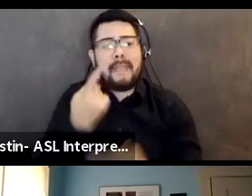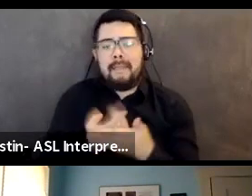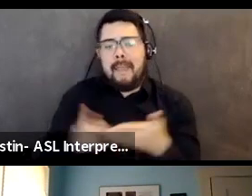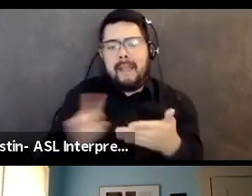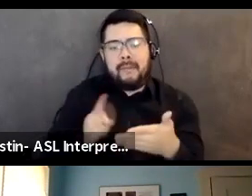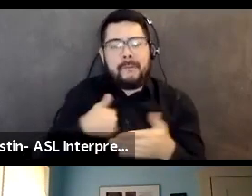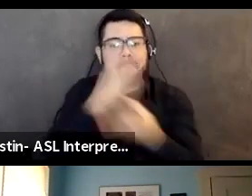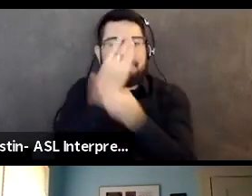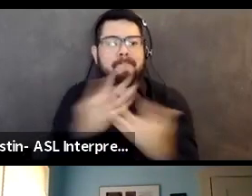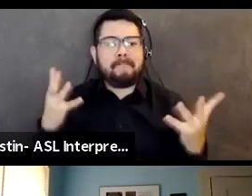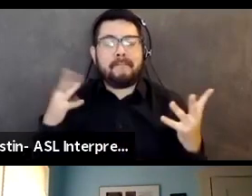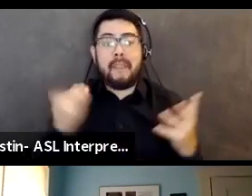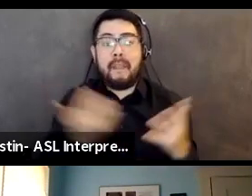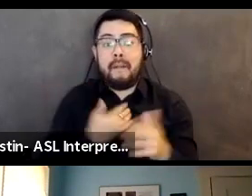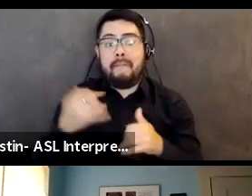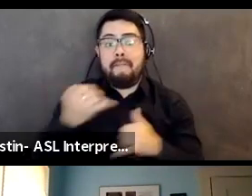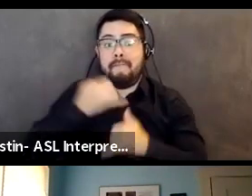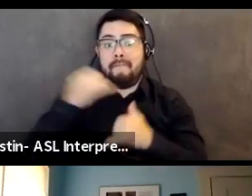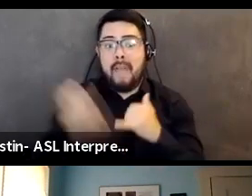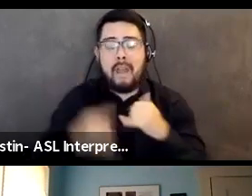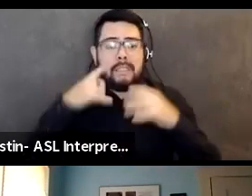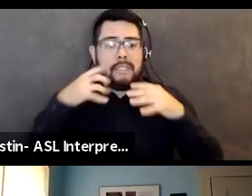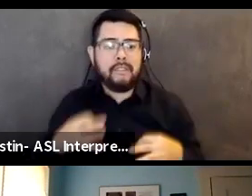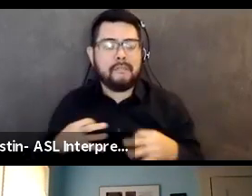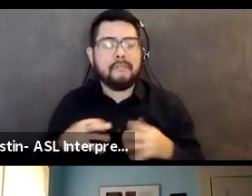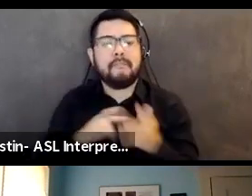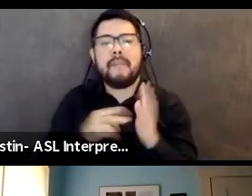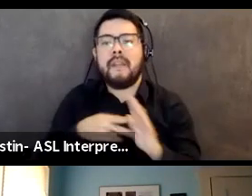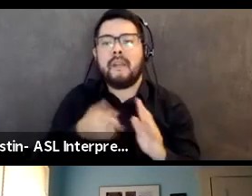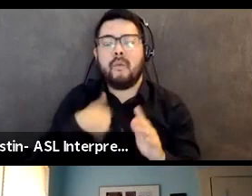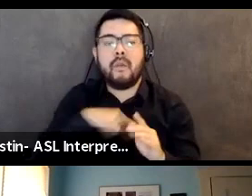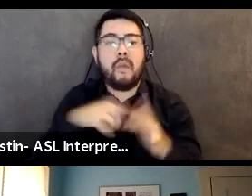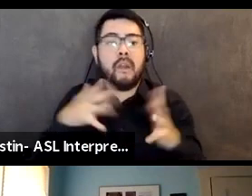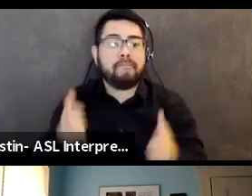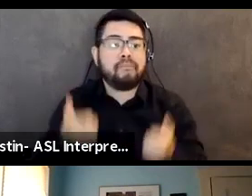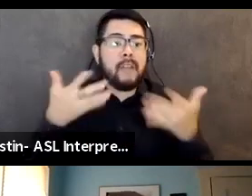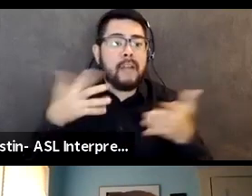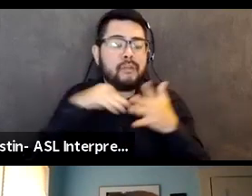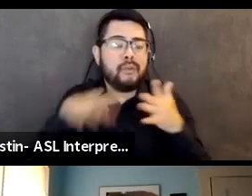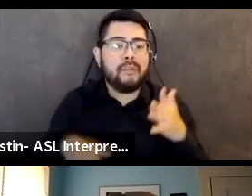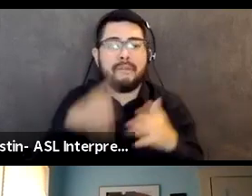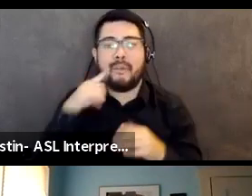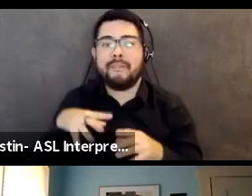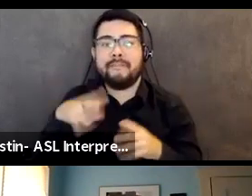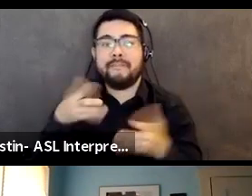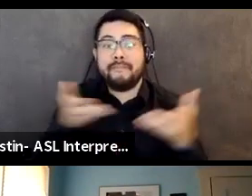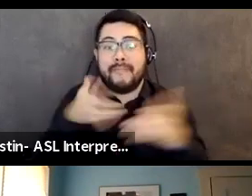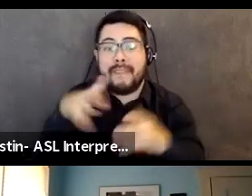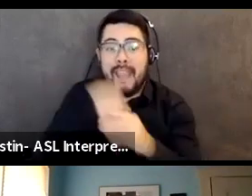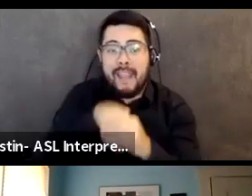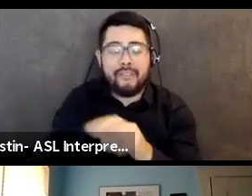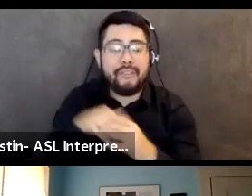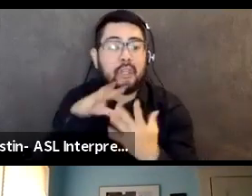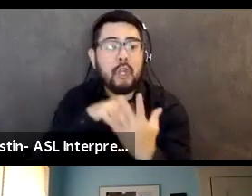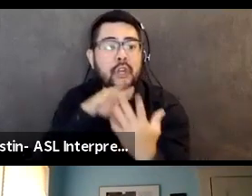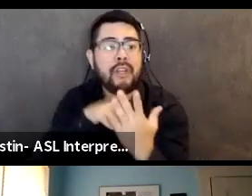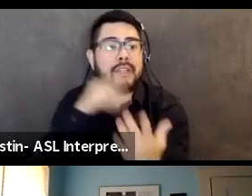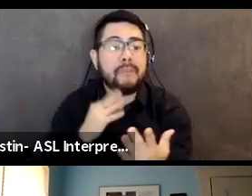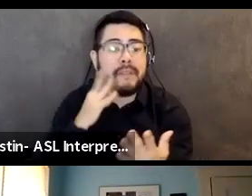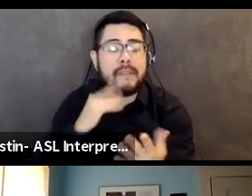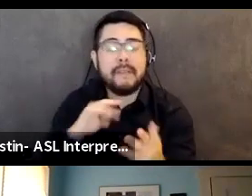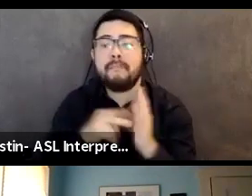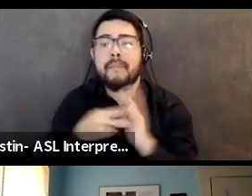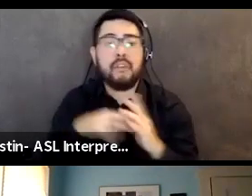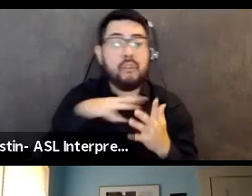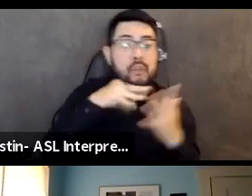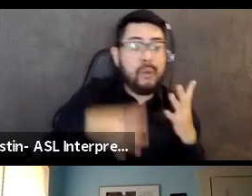final reopening framework which commits providing students with an engaging learning experience that significantly improves on what students and families